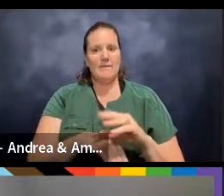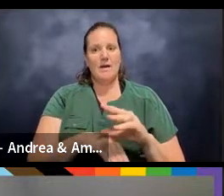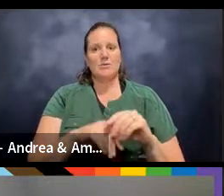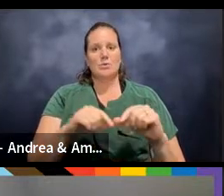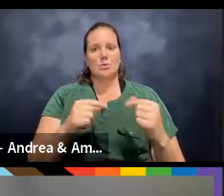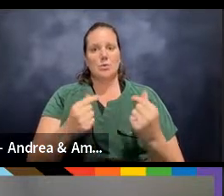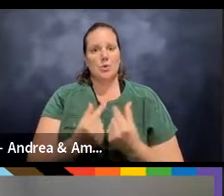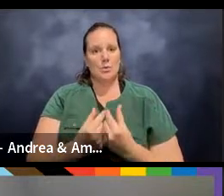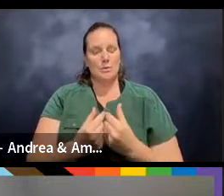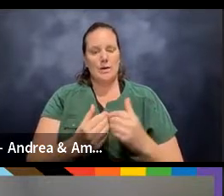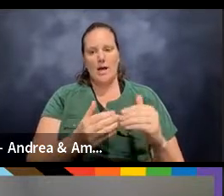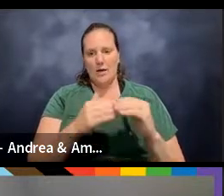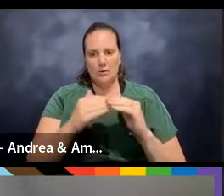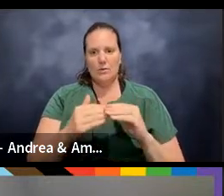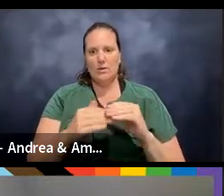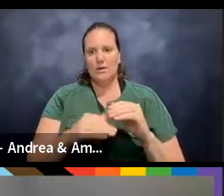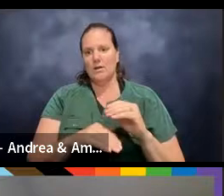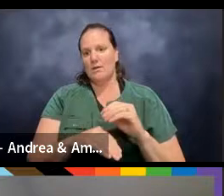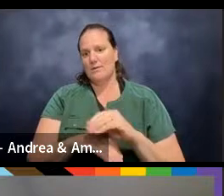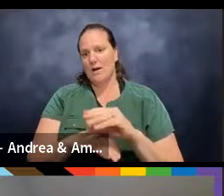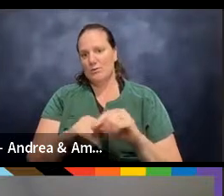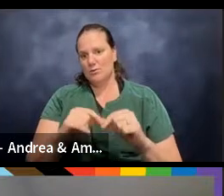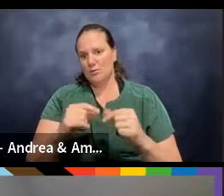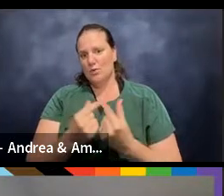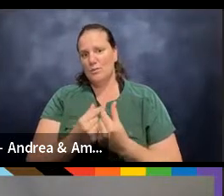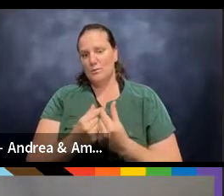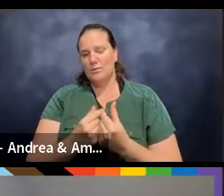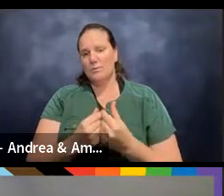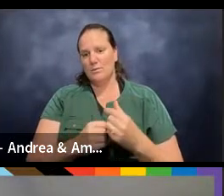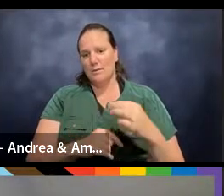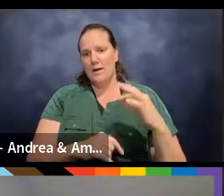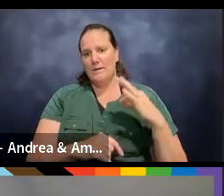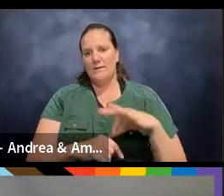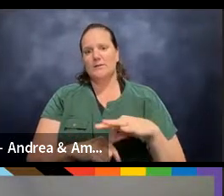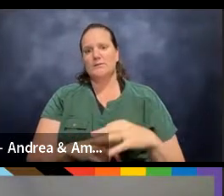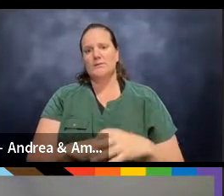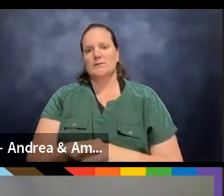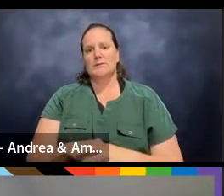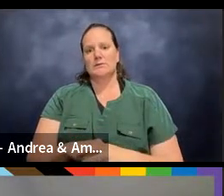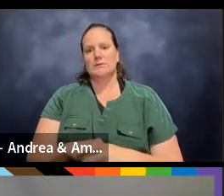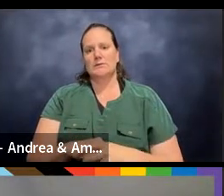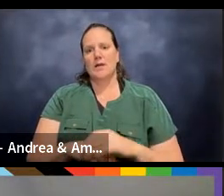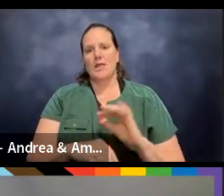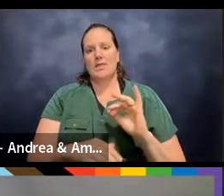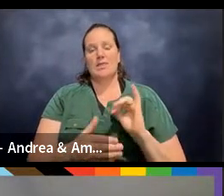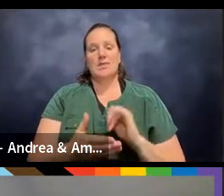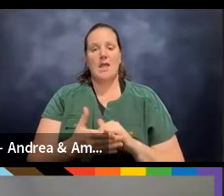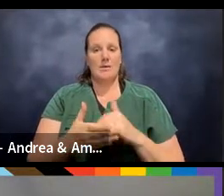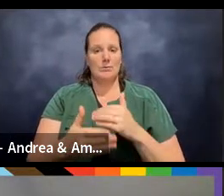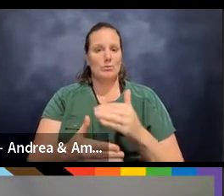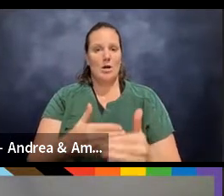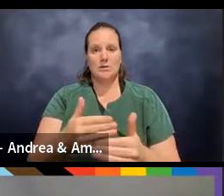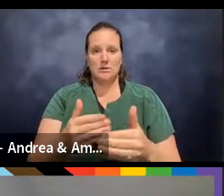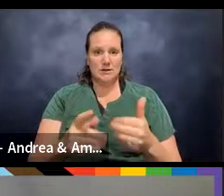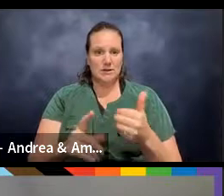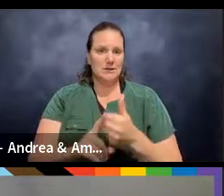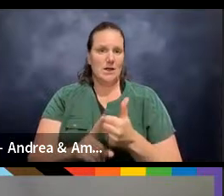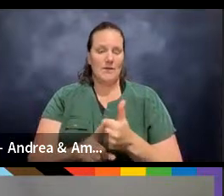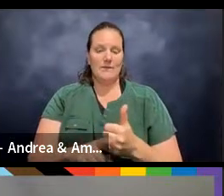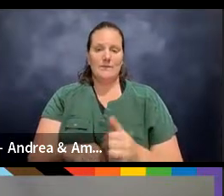having the equity advisory group, community benefits, those processes in itself